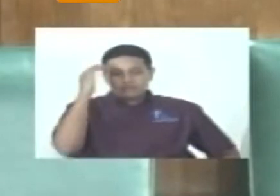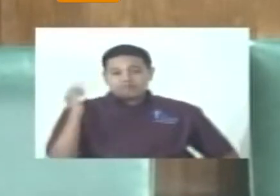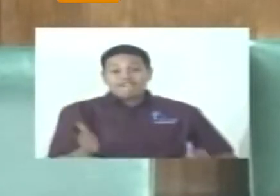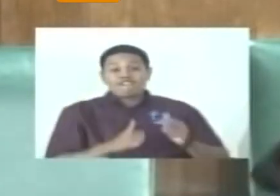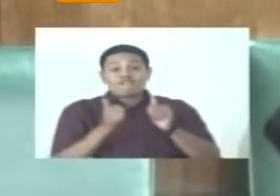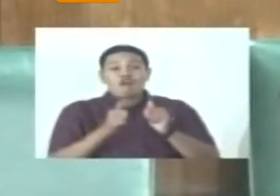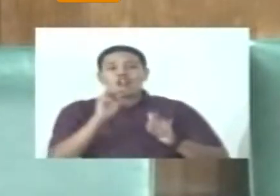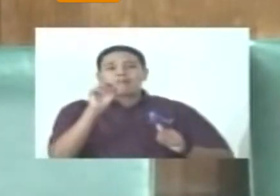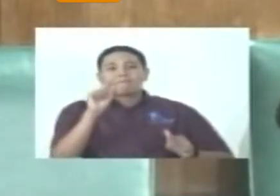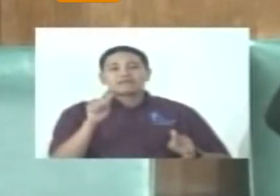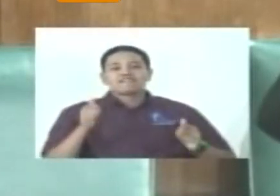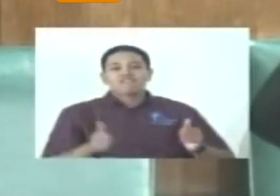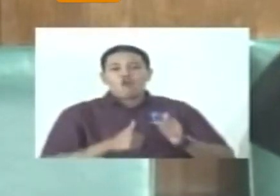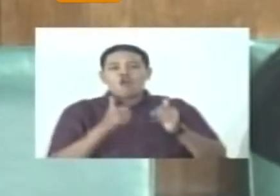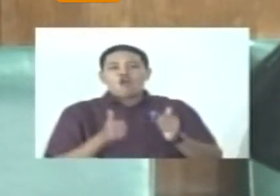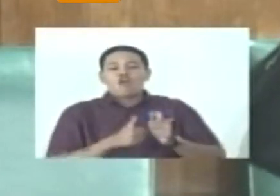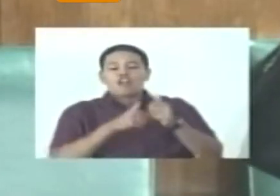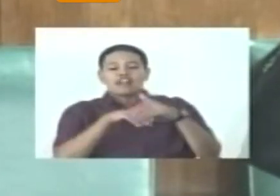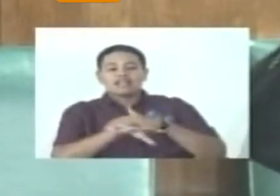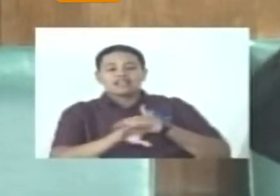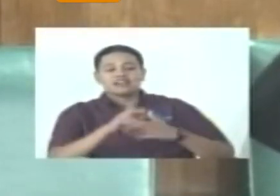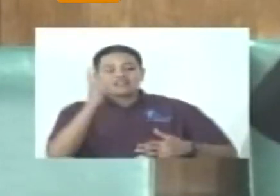The Prime Minister deploys